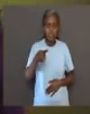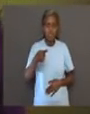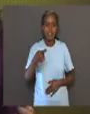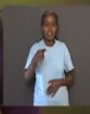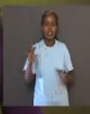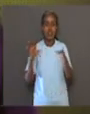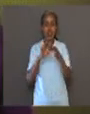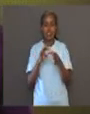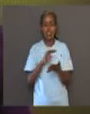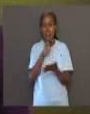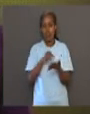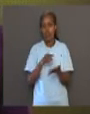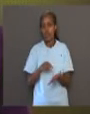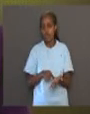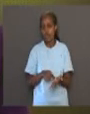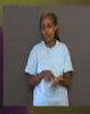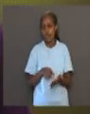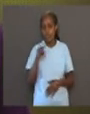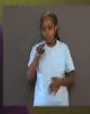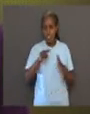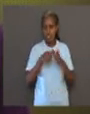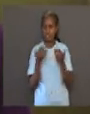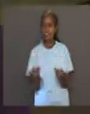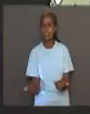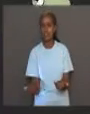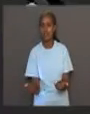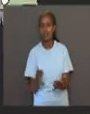coordinates of the midpoint. You can start now.